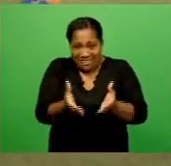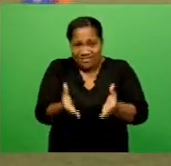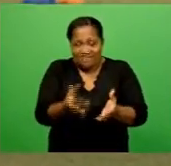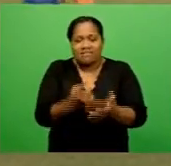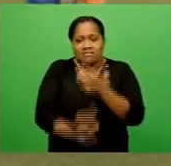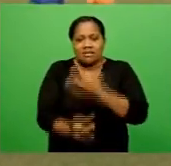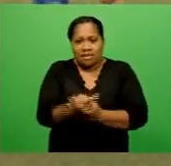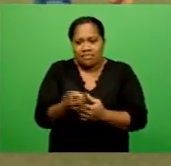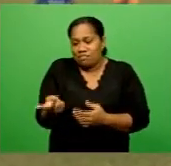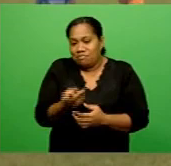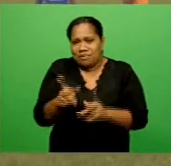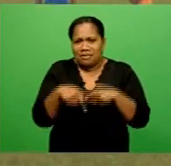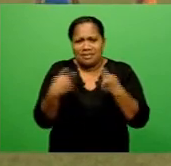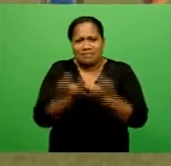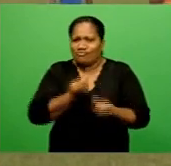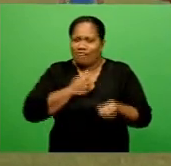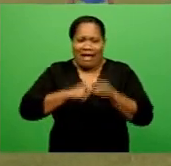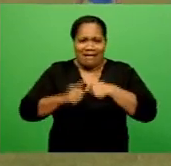struggled to score.